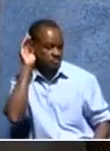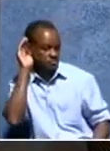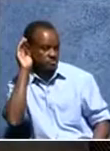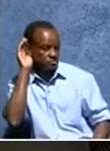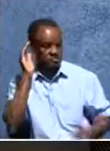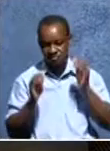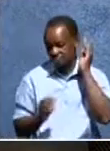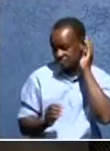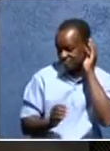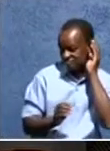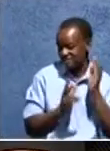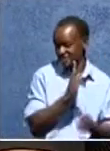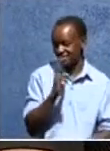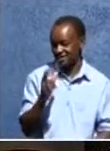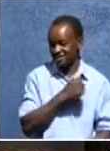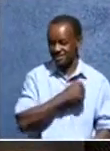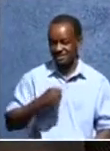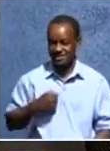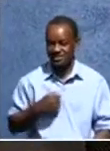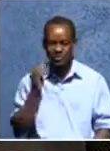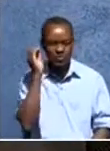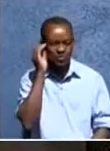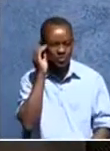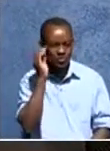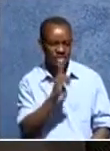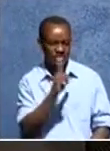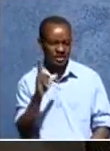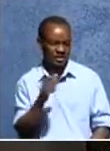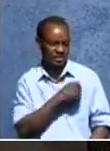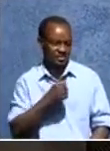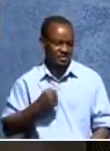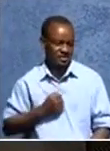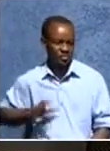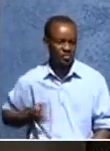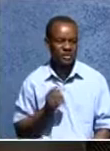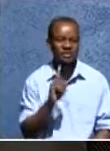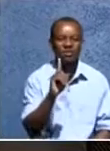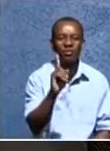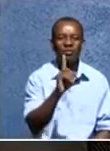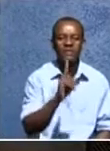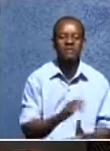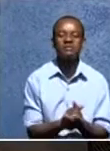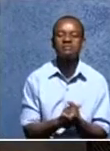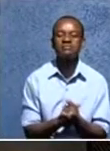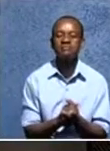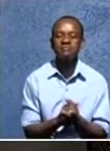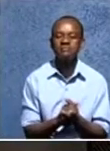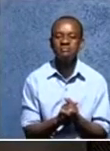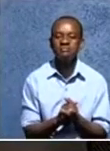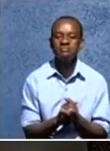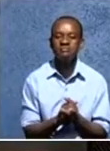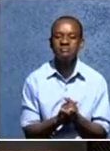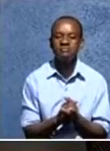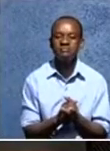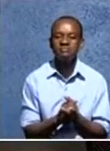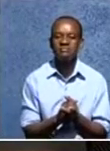again? What else can we offer to make it a pleasurable experience for them? So that is what we're looking at. And on an annual basis, we have a customer satisfaction